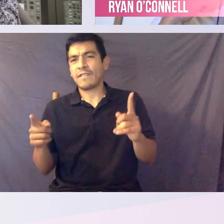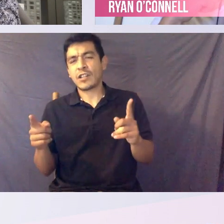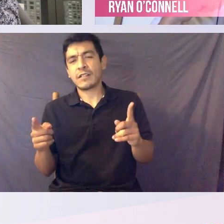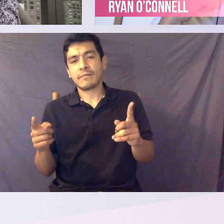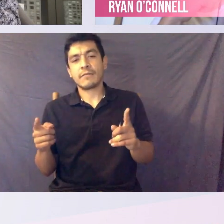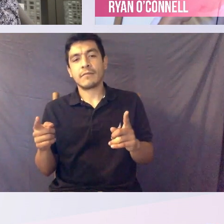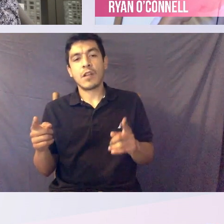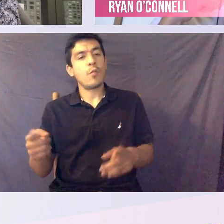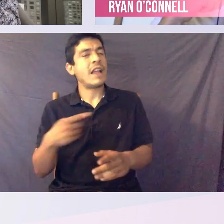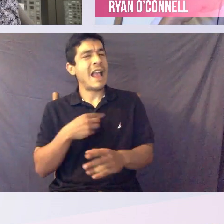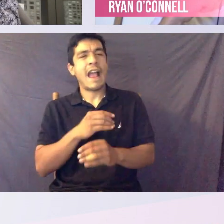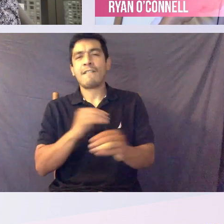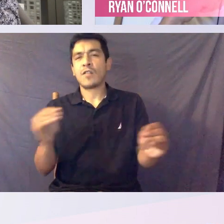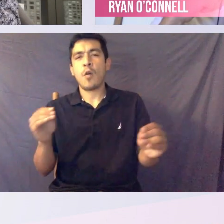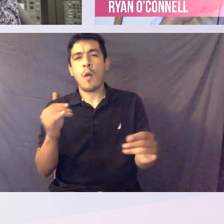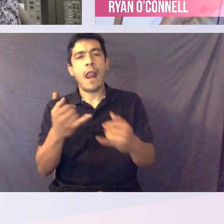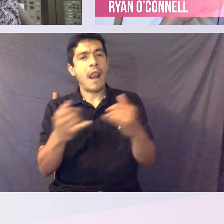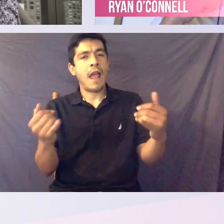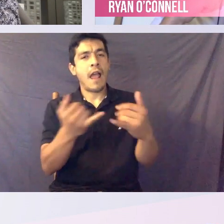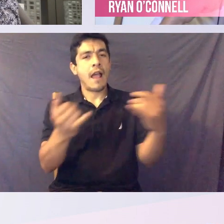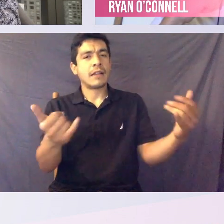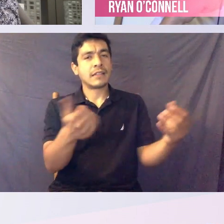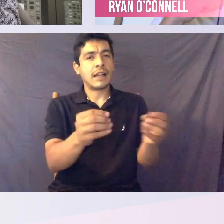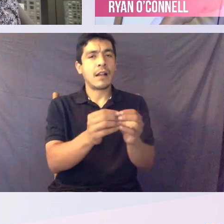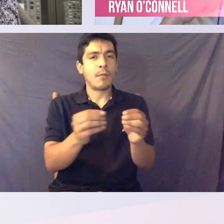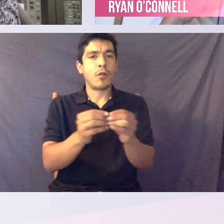no margins anymore. Those protagonists,